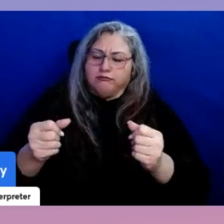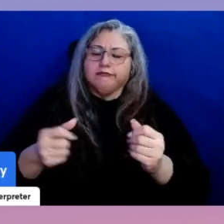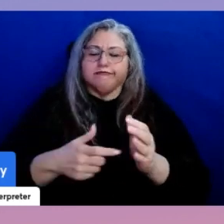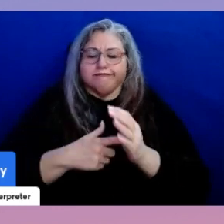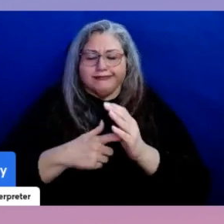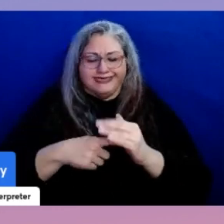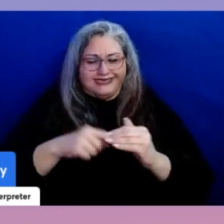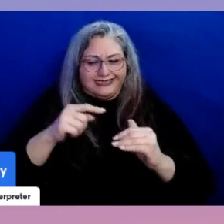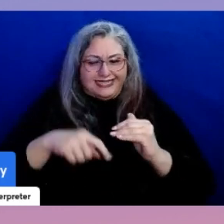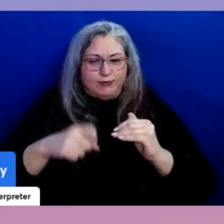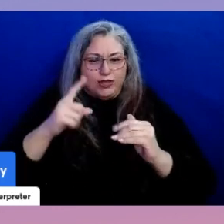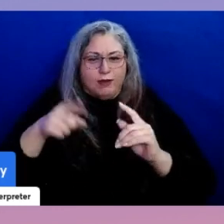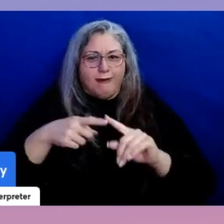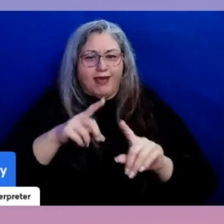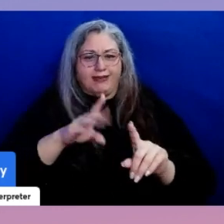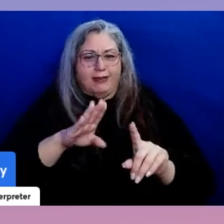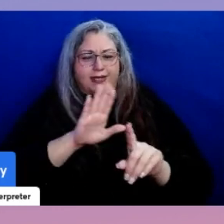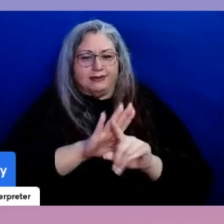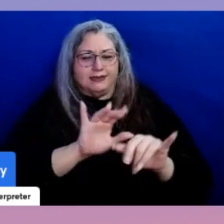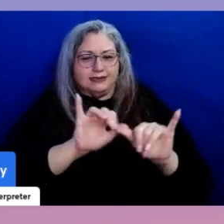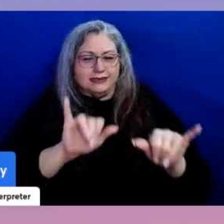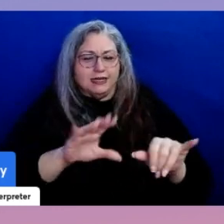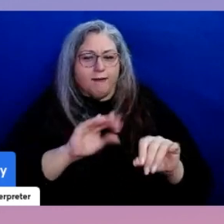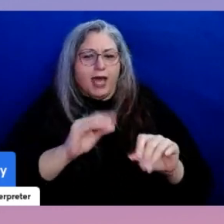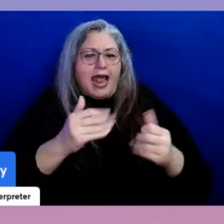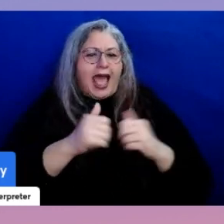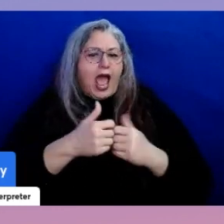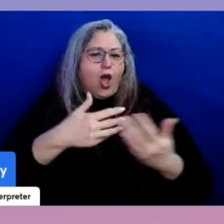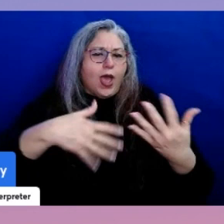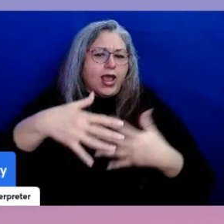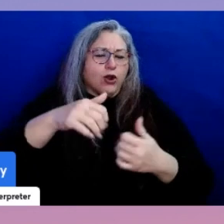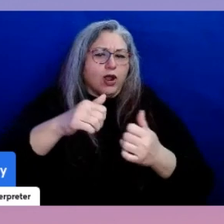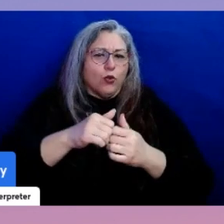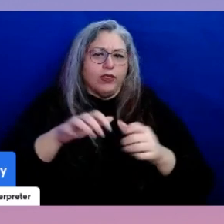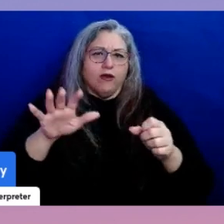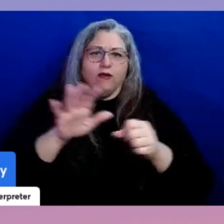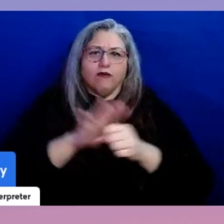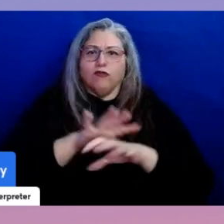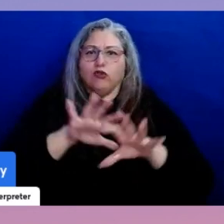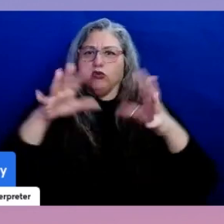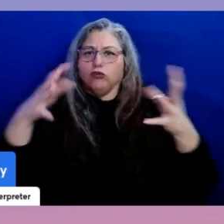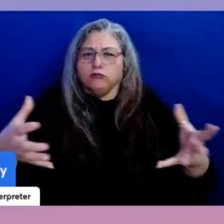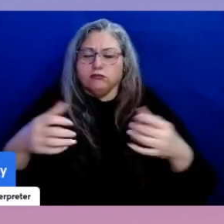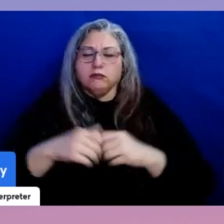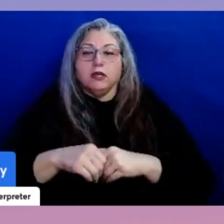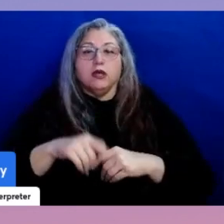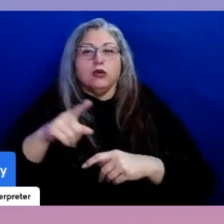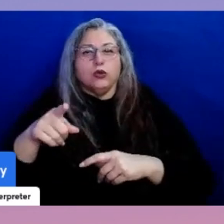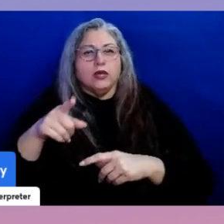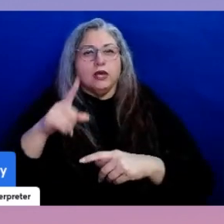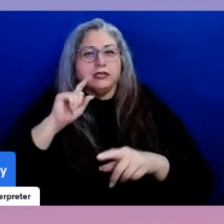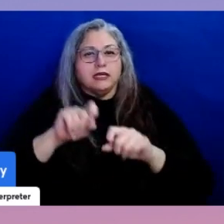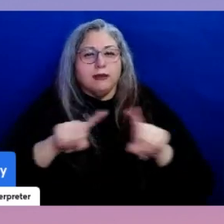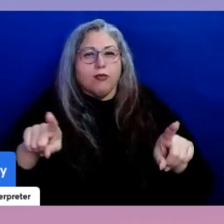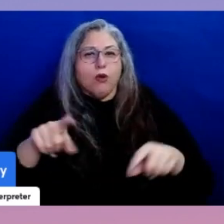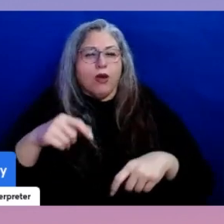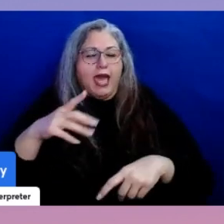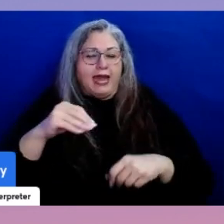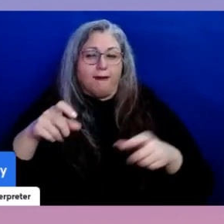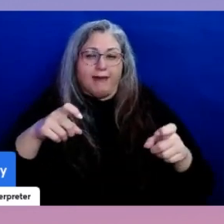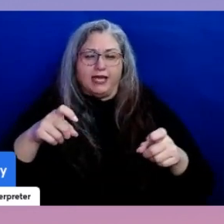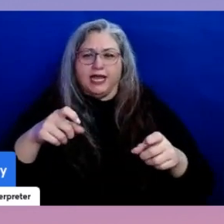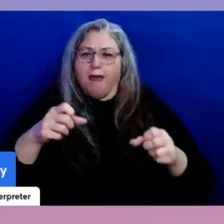database system and its interactions with the overall infrastructure. Deploying and managing a database is a multifaceted